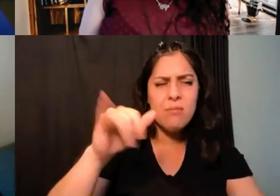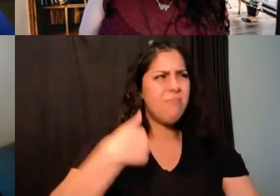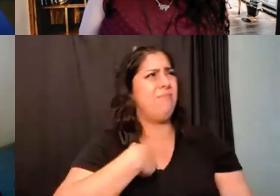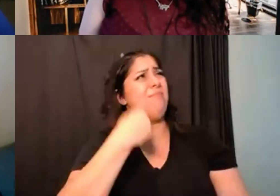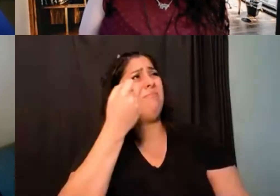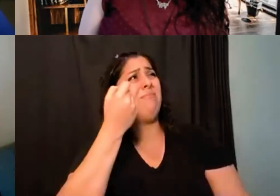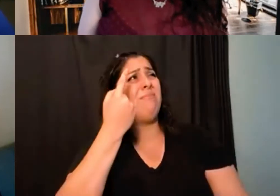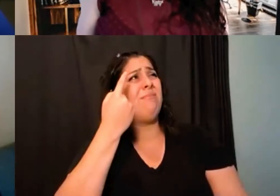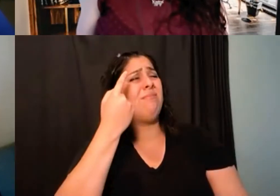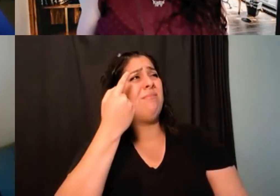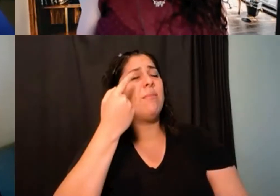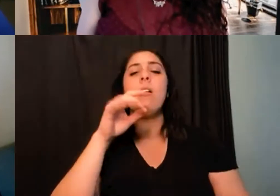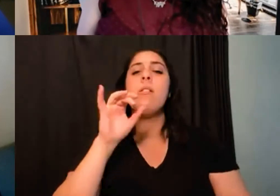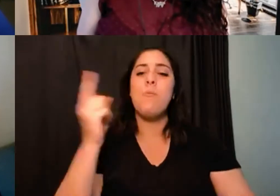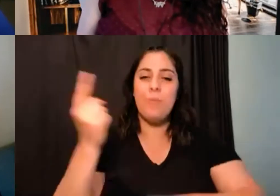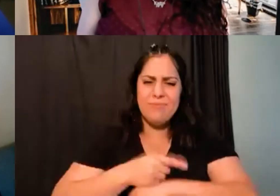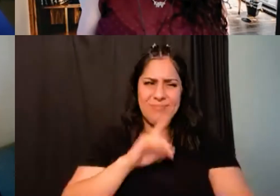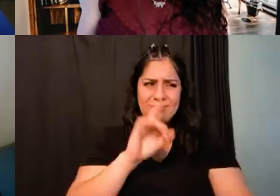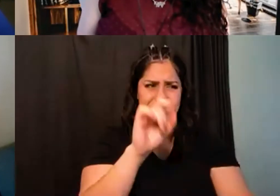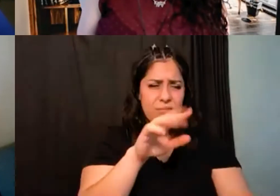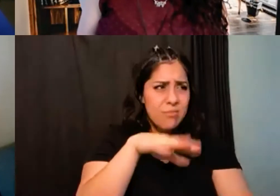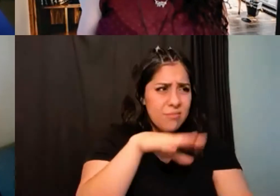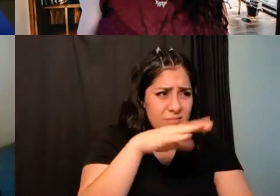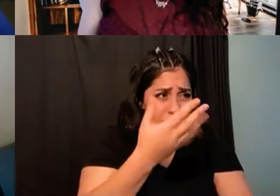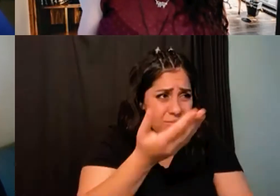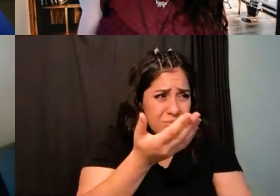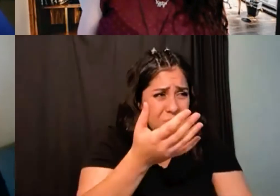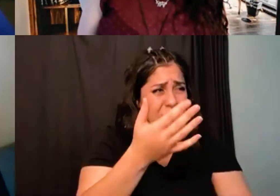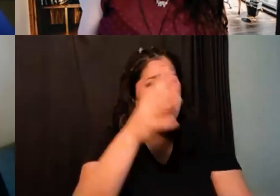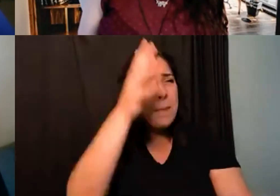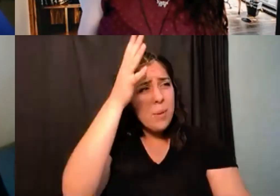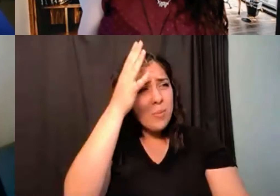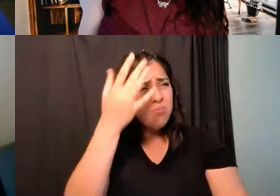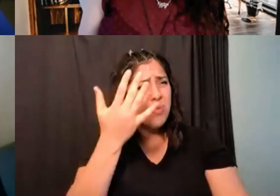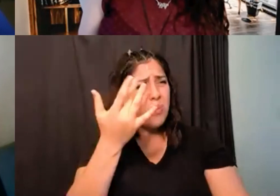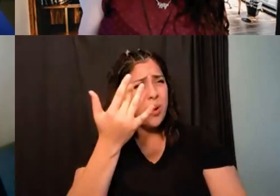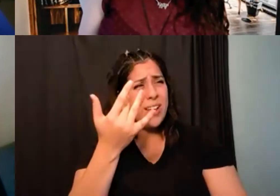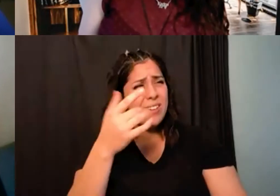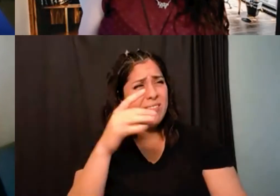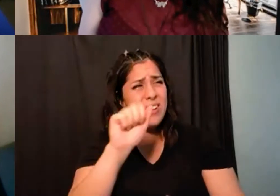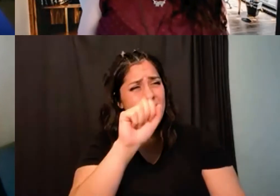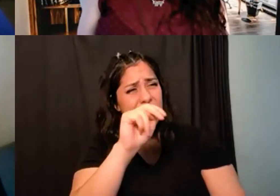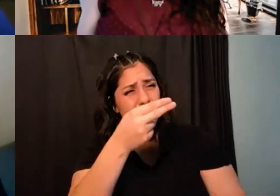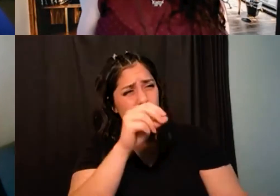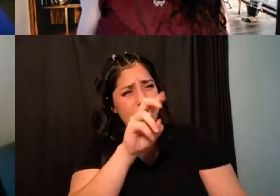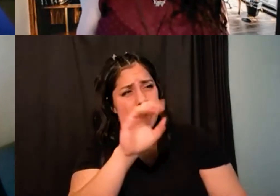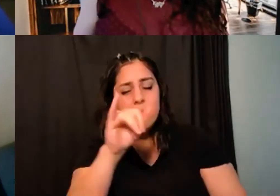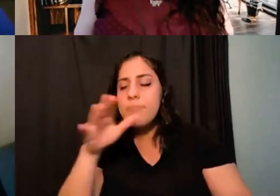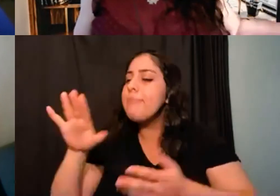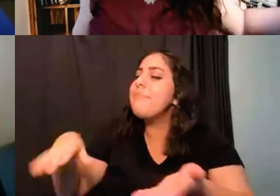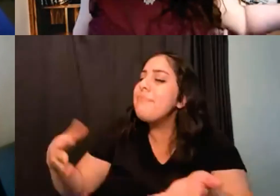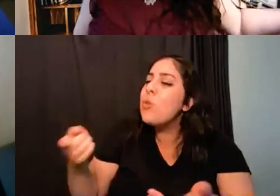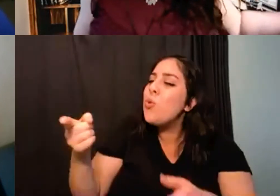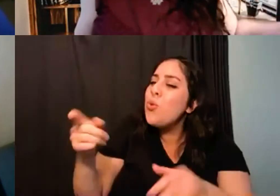it. Until one day I asked him, Papi, ¿por qué anchovy? And he replied, porque